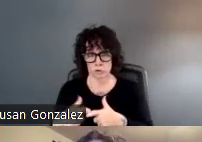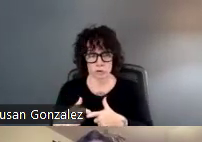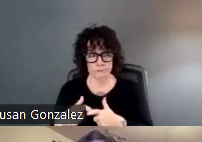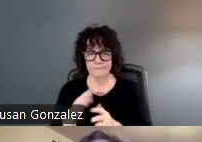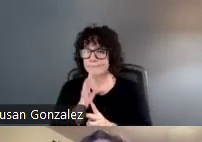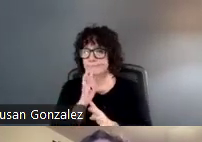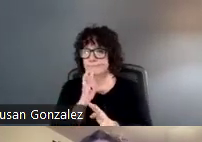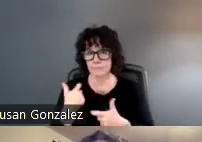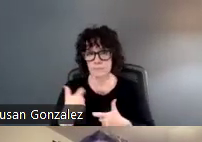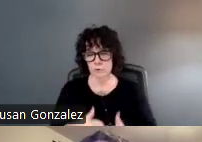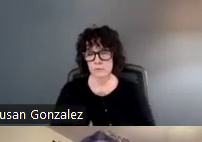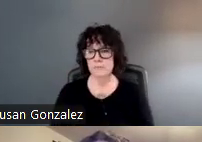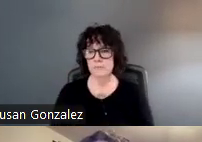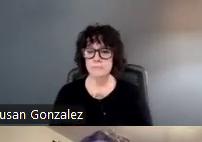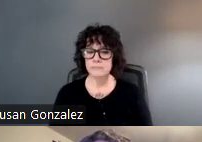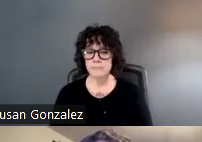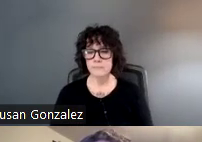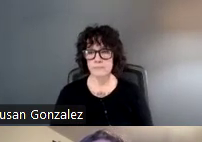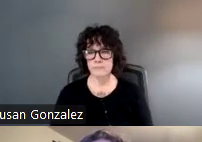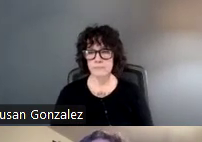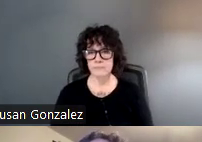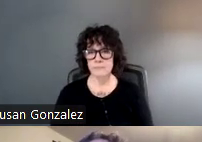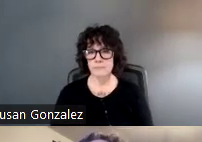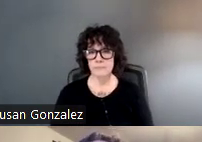Prang en unos momentitos.